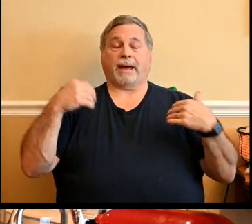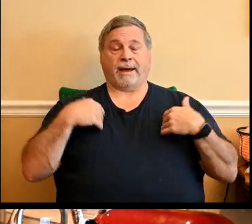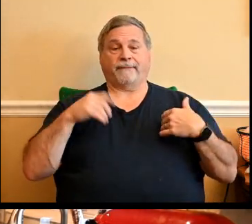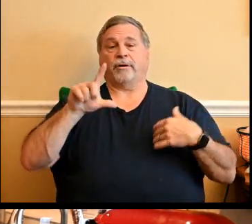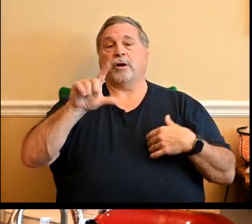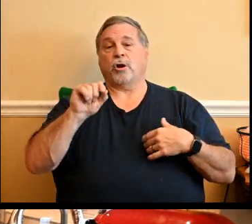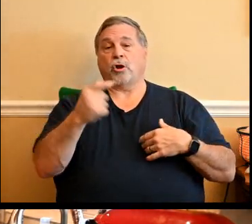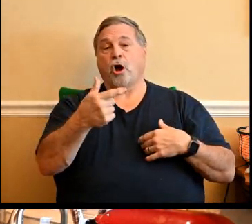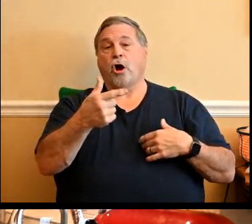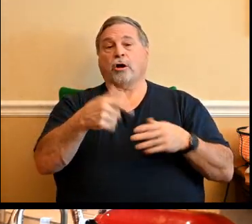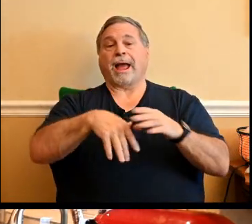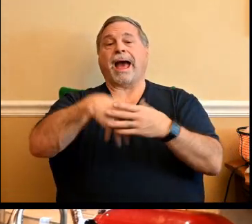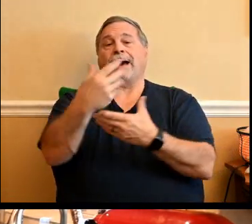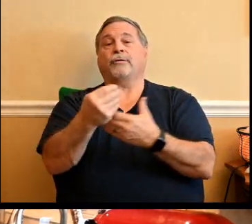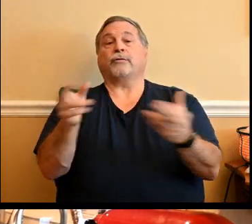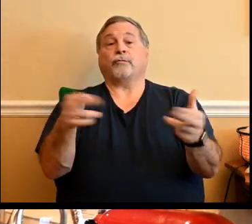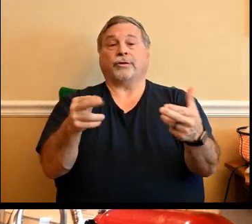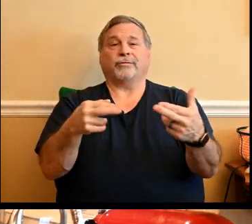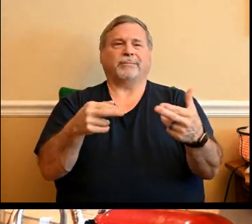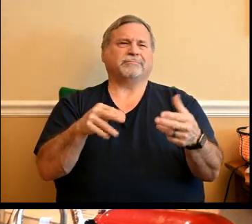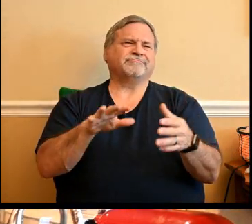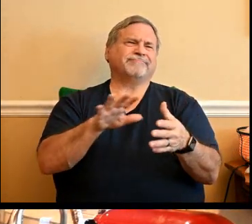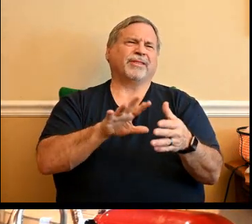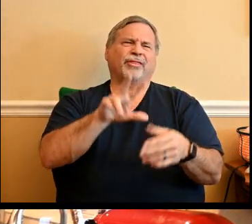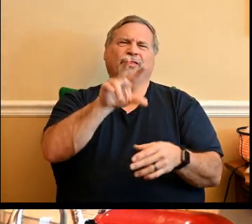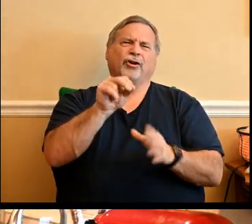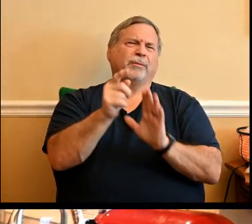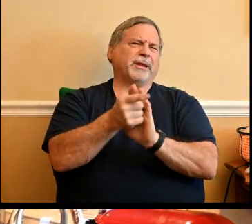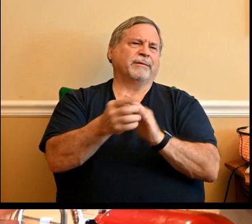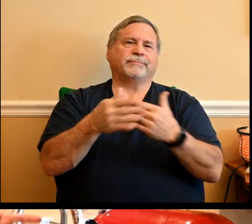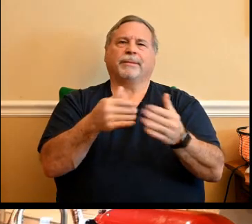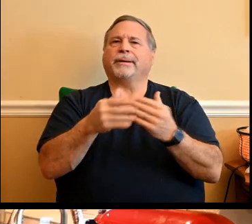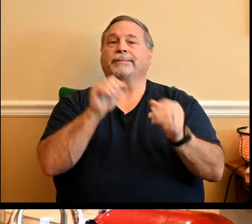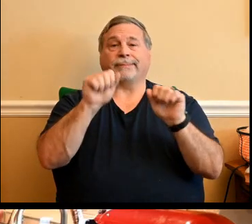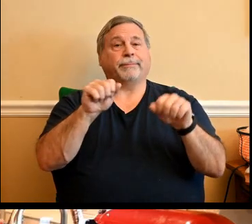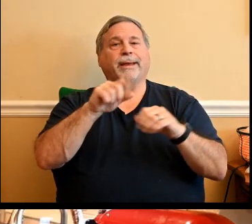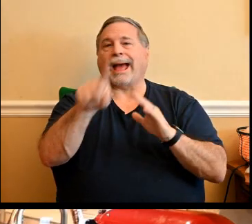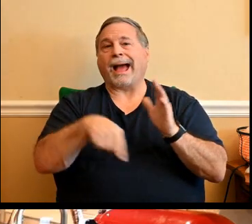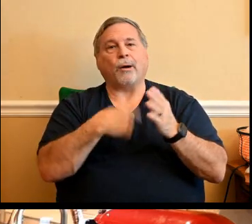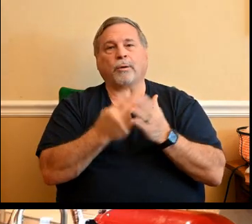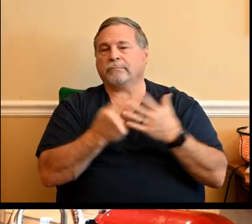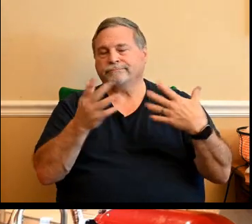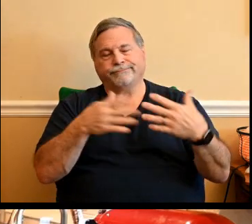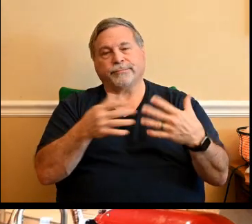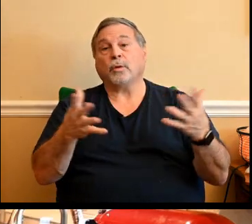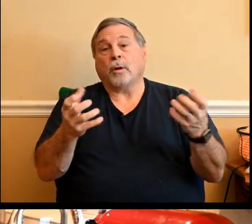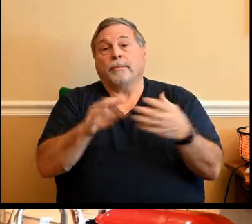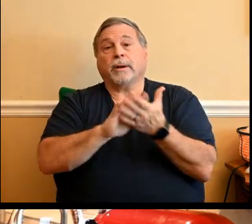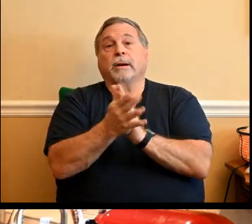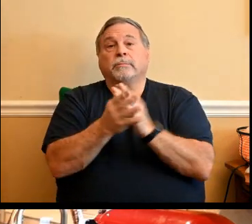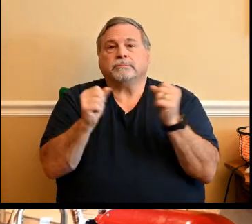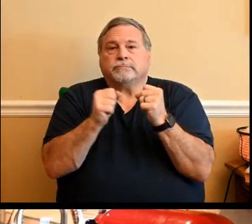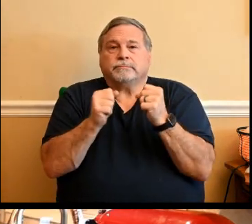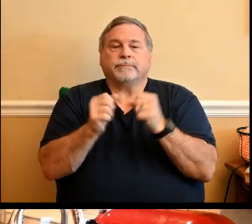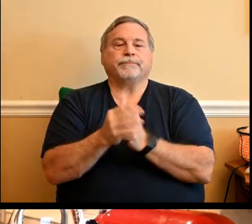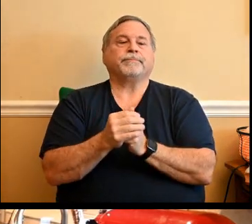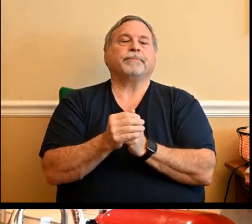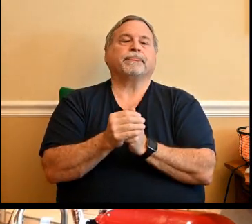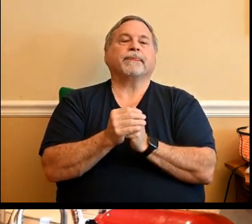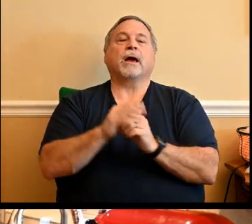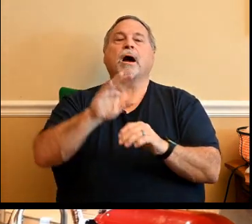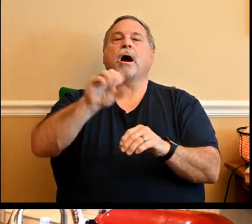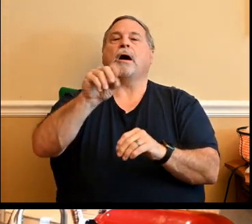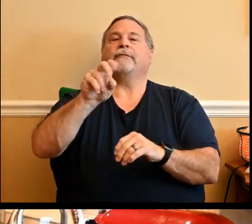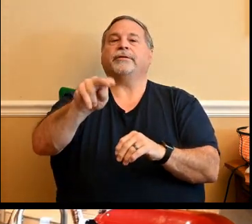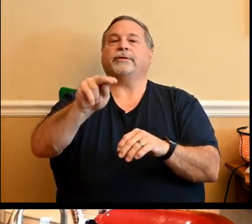gotten the log out of the refrigerator. It's been there for about 30 minutes, doesn't matter, it could be an hour. Just want it to chill out. Got the oven